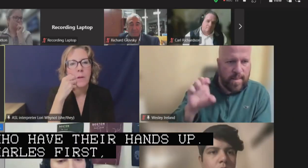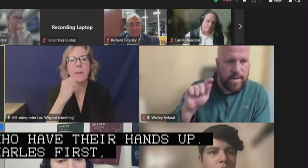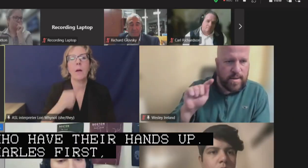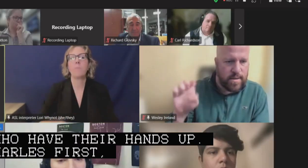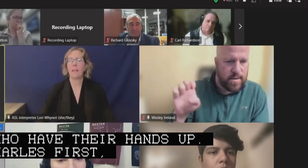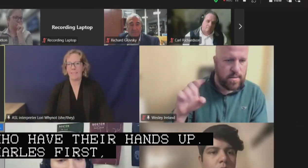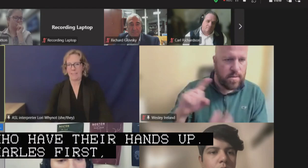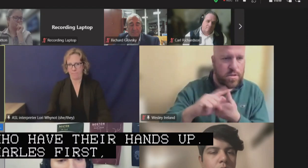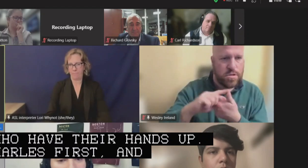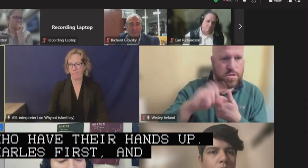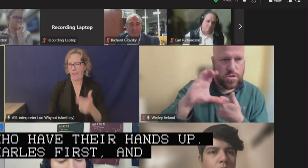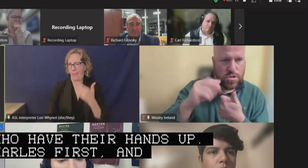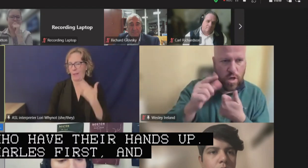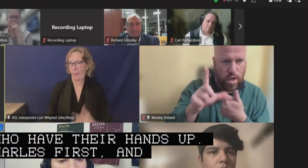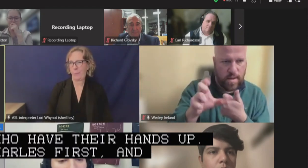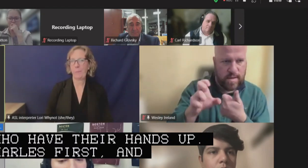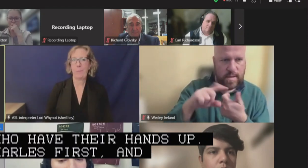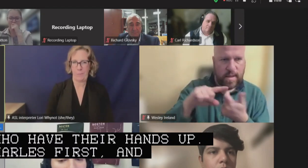Paulette. And Paulette.